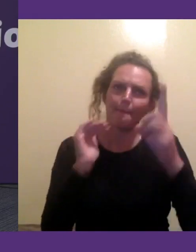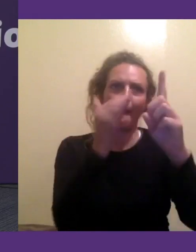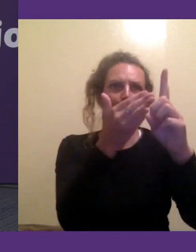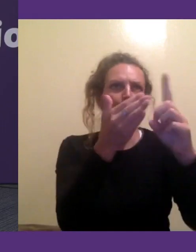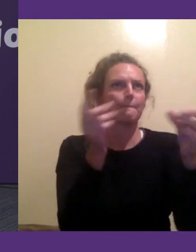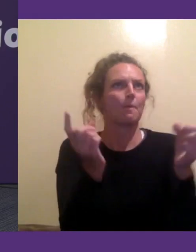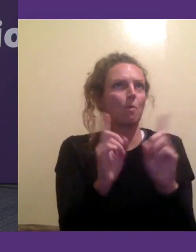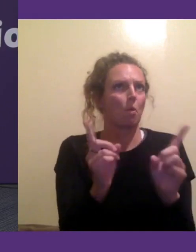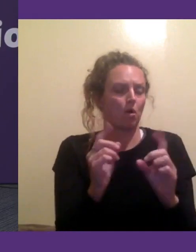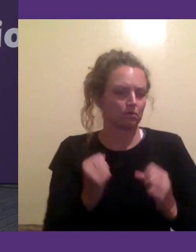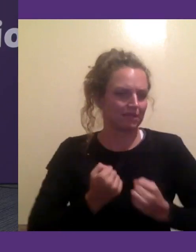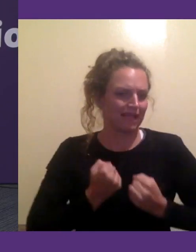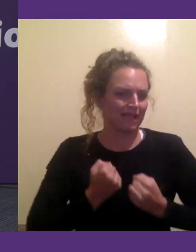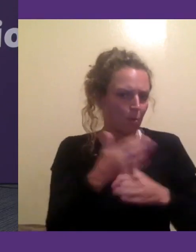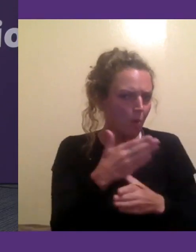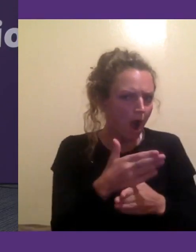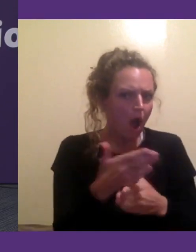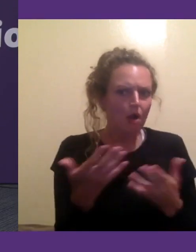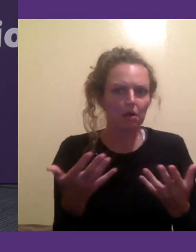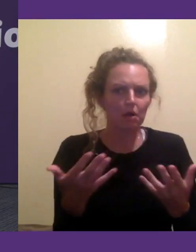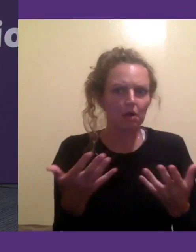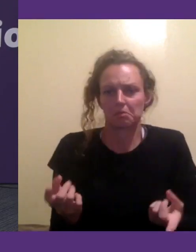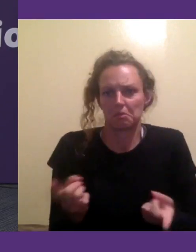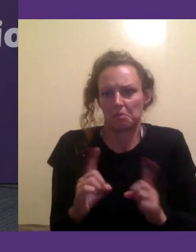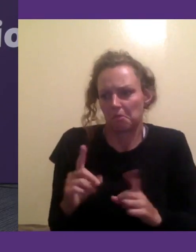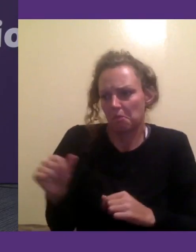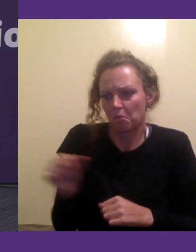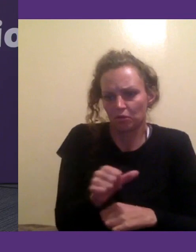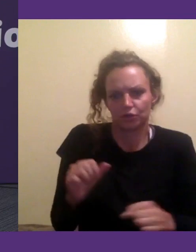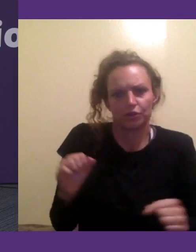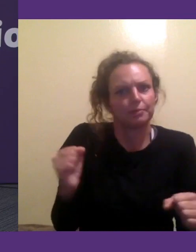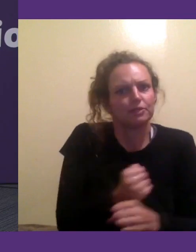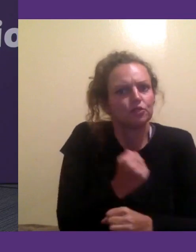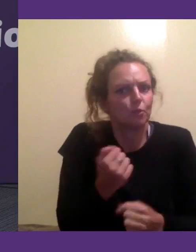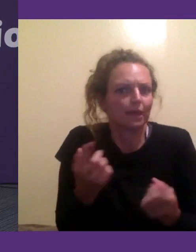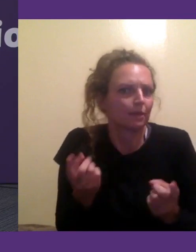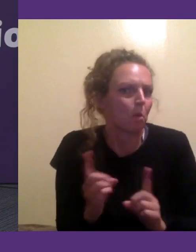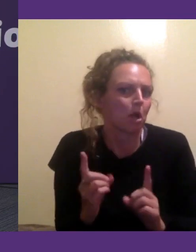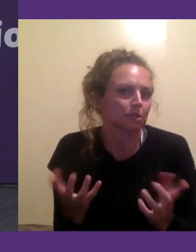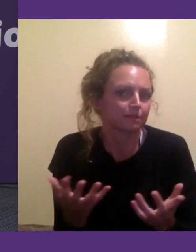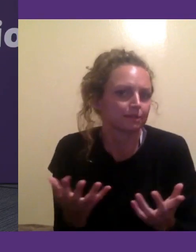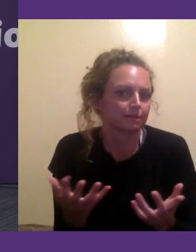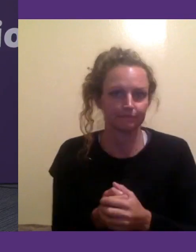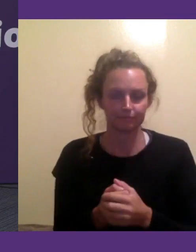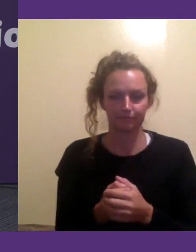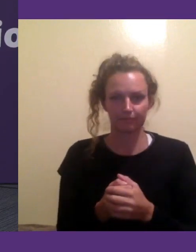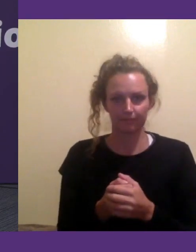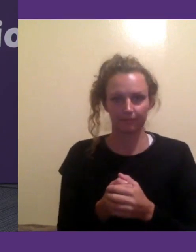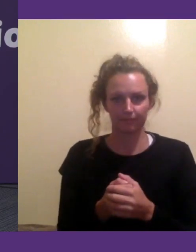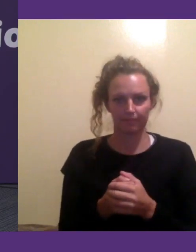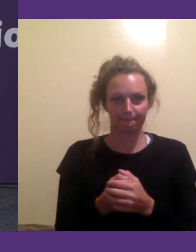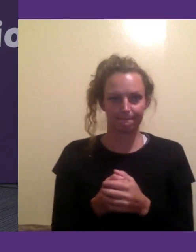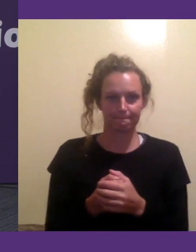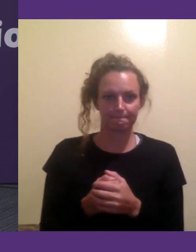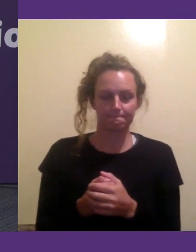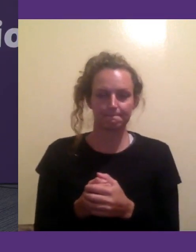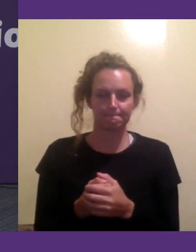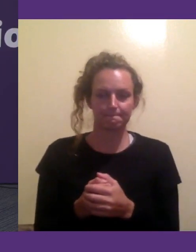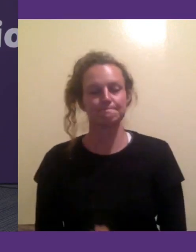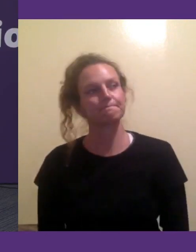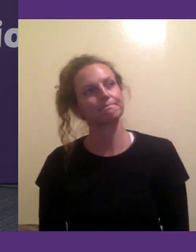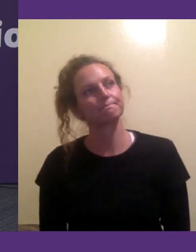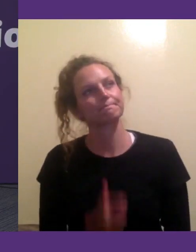obvious things that we can be doing together that are going to move us forward? Well, I think a lot of it